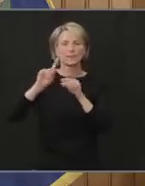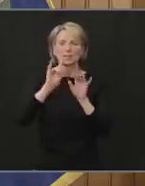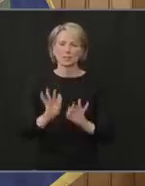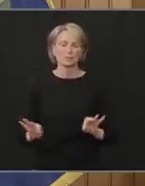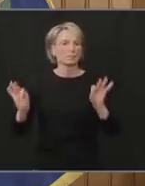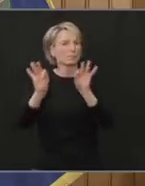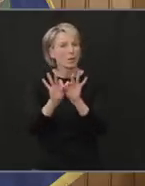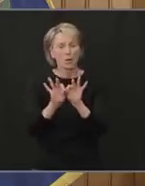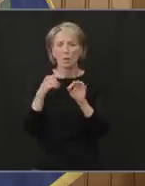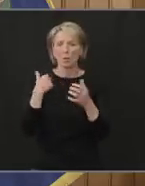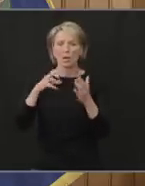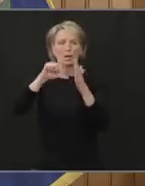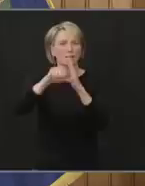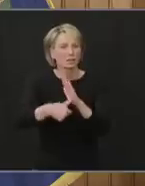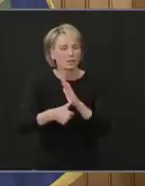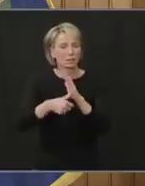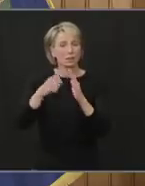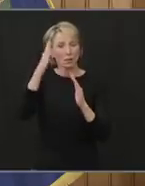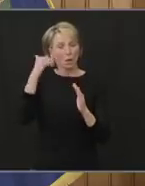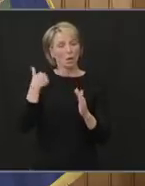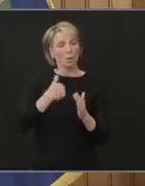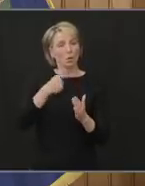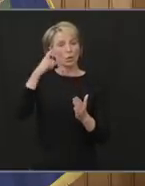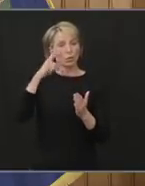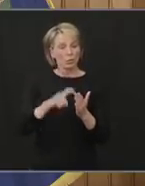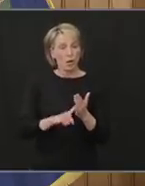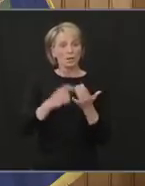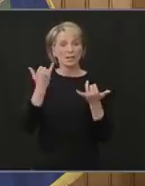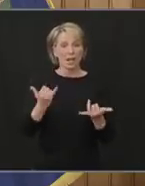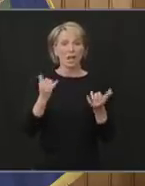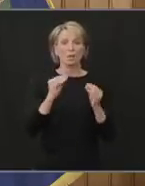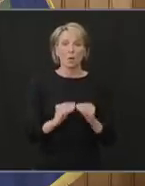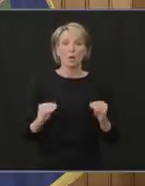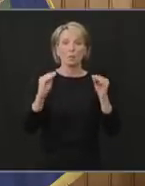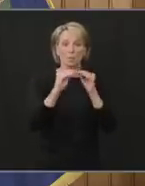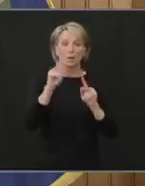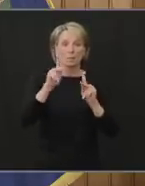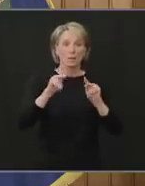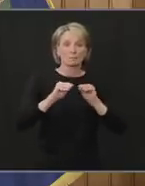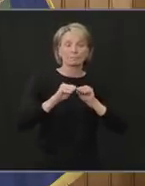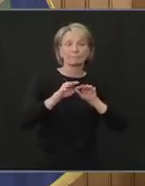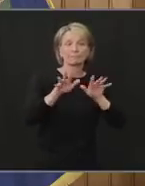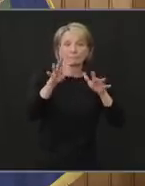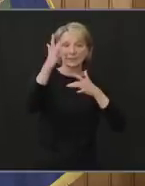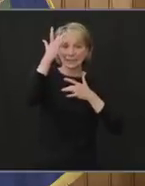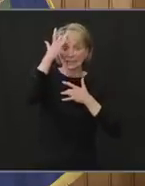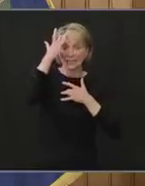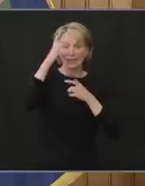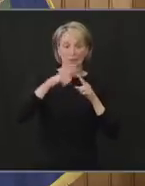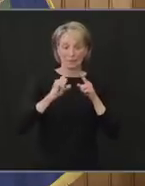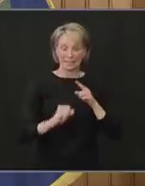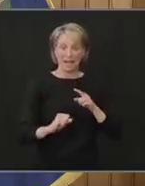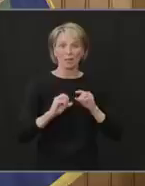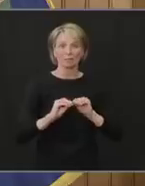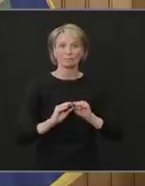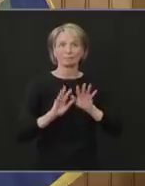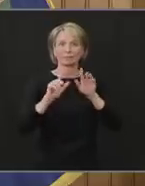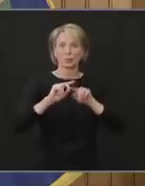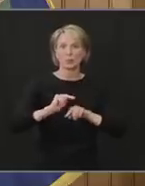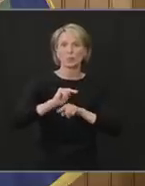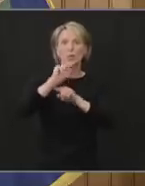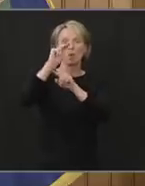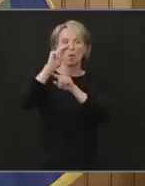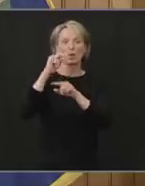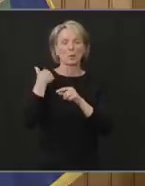of infections and people moving into our hospital beds coming up from the south further north. I'd like to